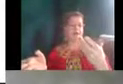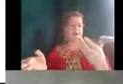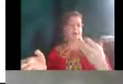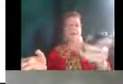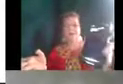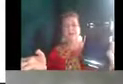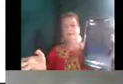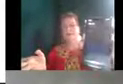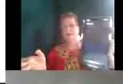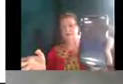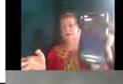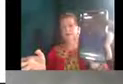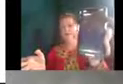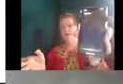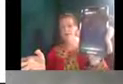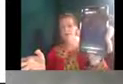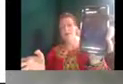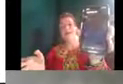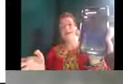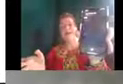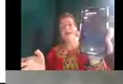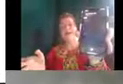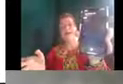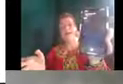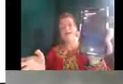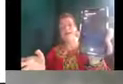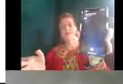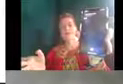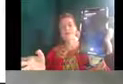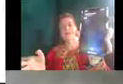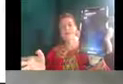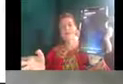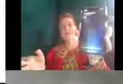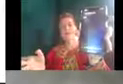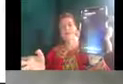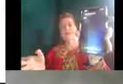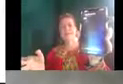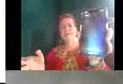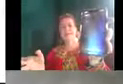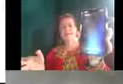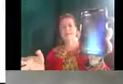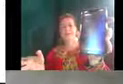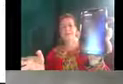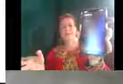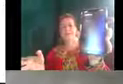say hey siri let's see she came up send a text yes send a text